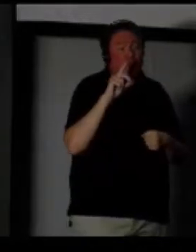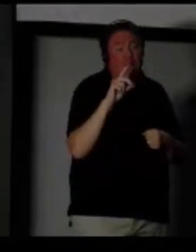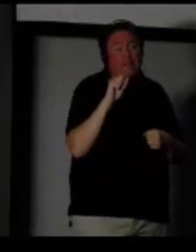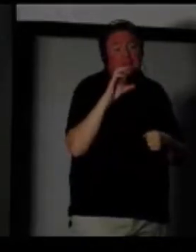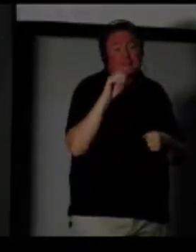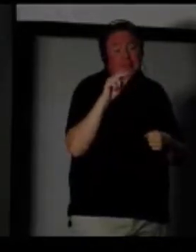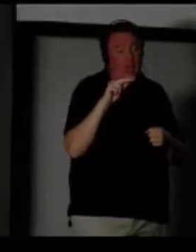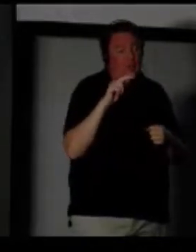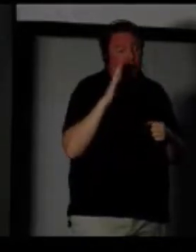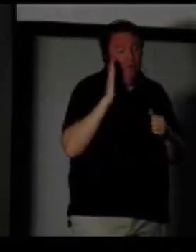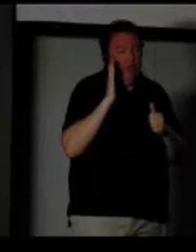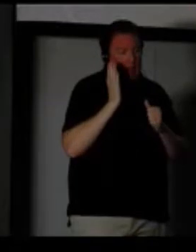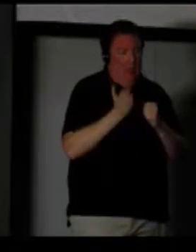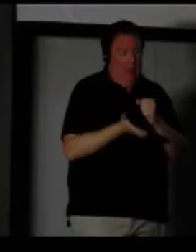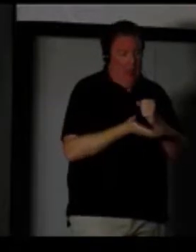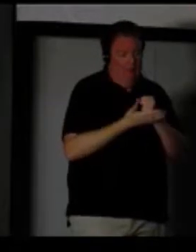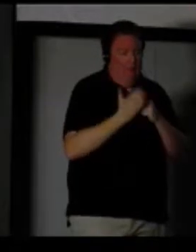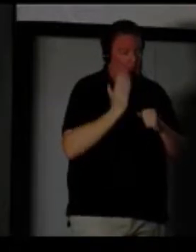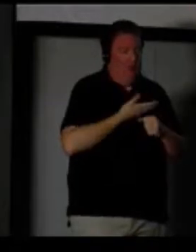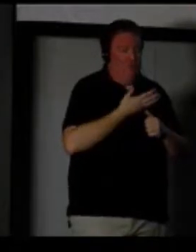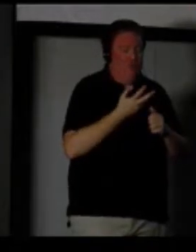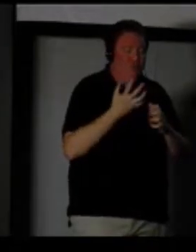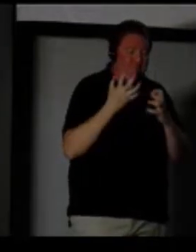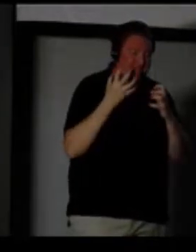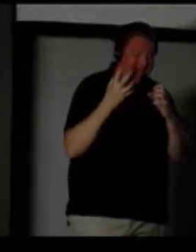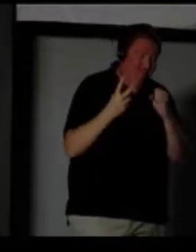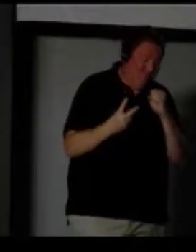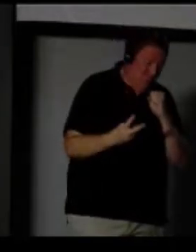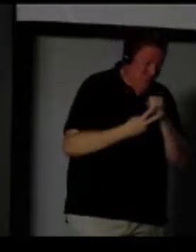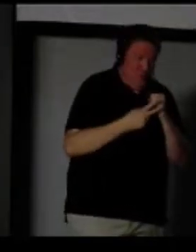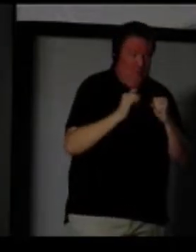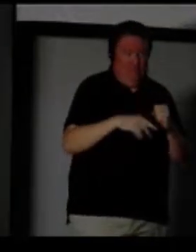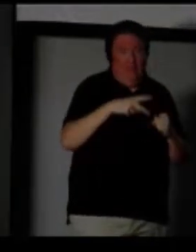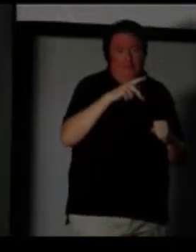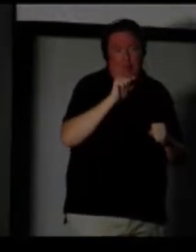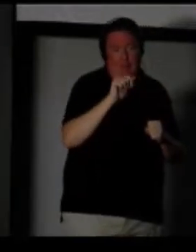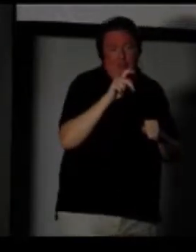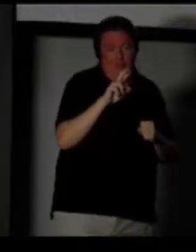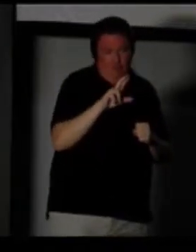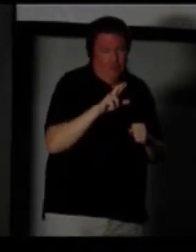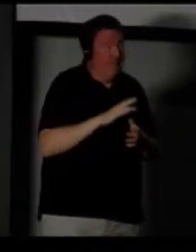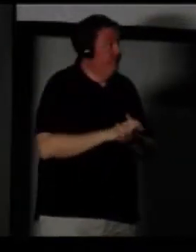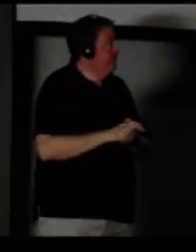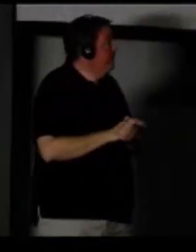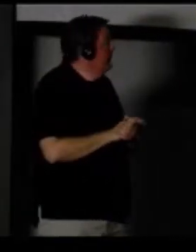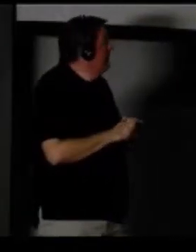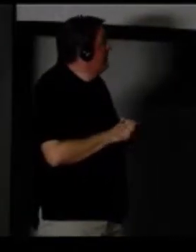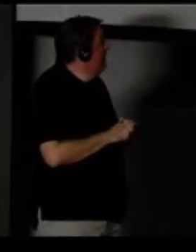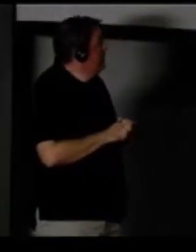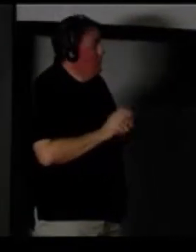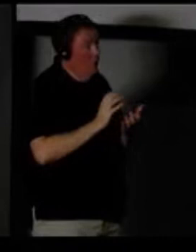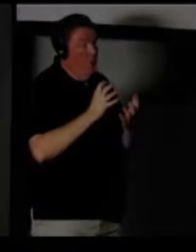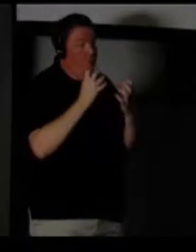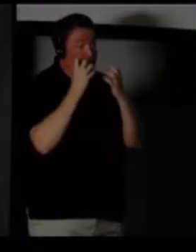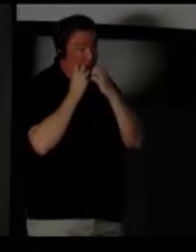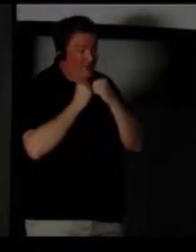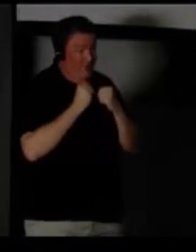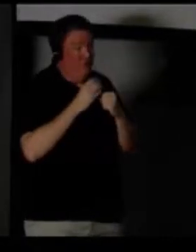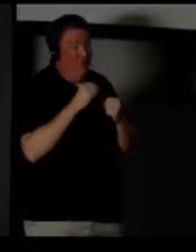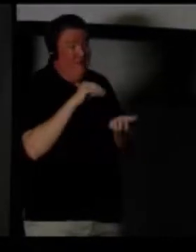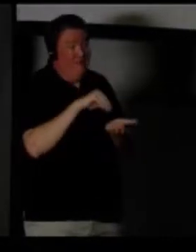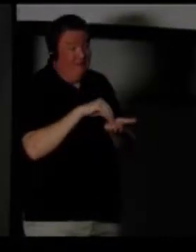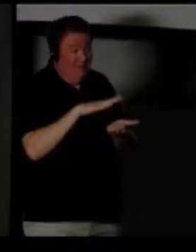to keep it forever. So preservation, as well as documentation, and truly being able